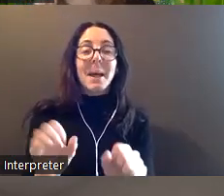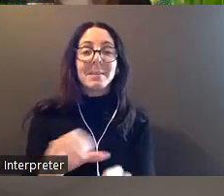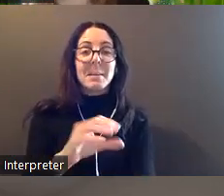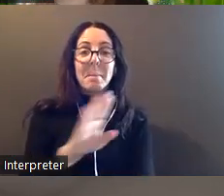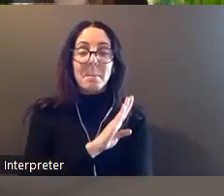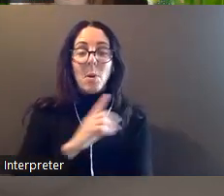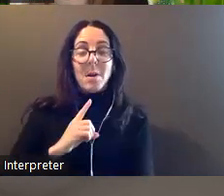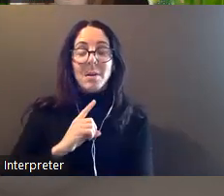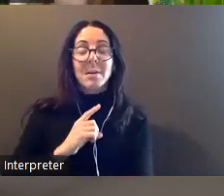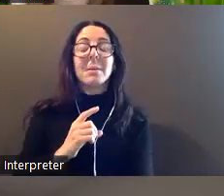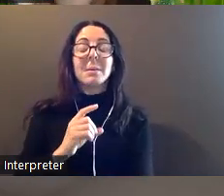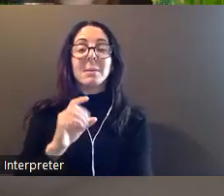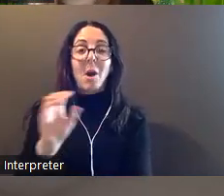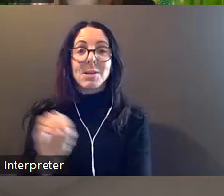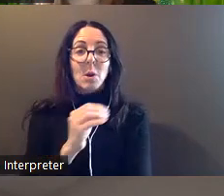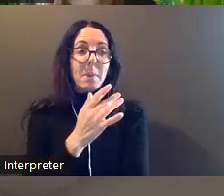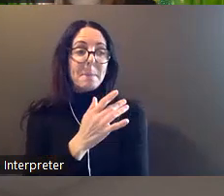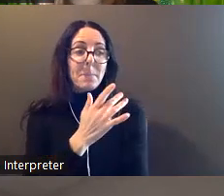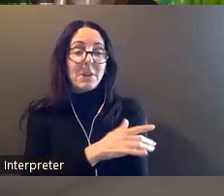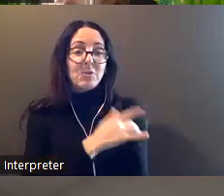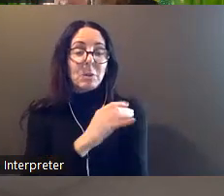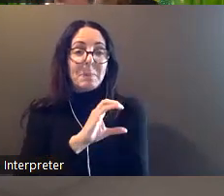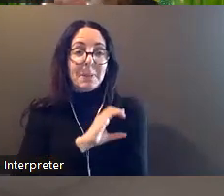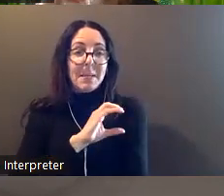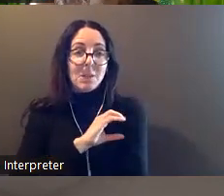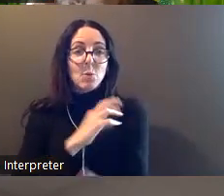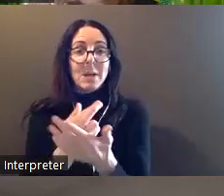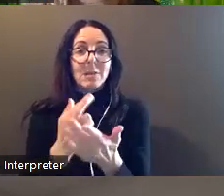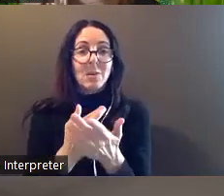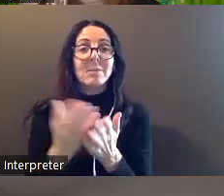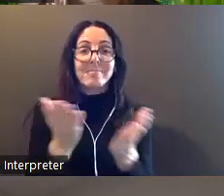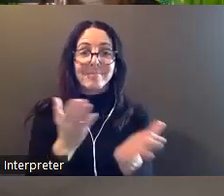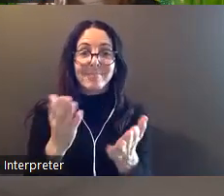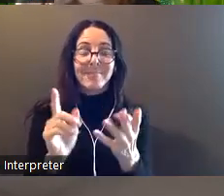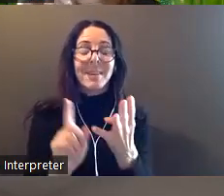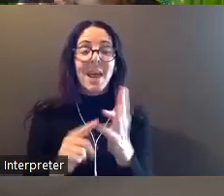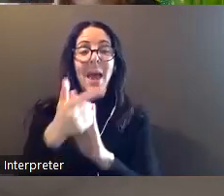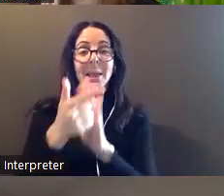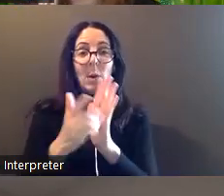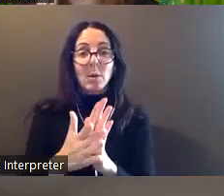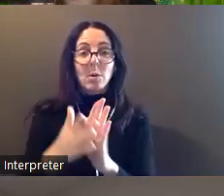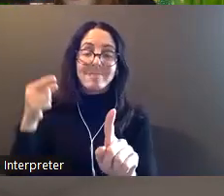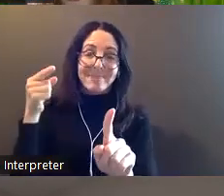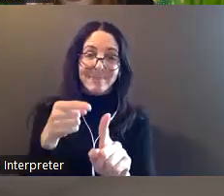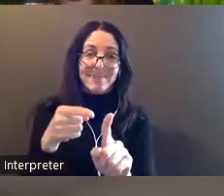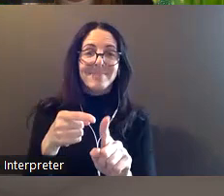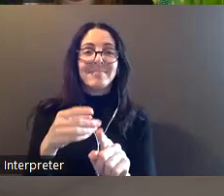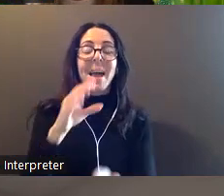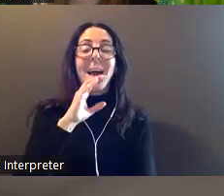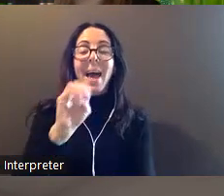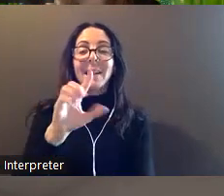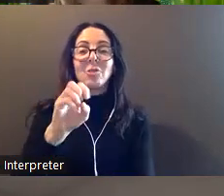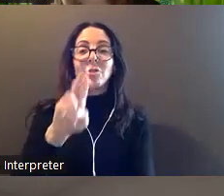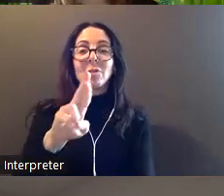Ontario Provincial Police Regional Abuse Issues Coordinator, and a lawyer specializing in elder law speaking on